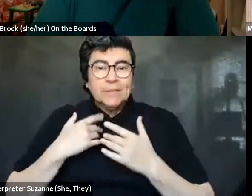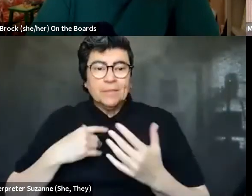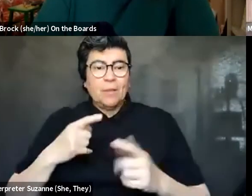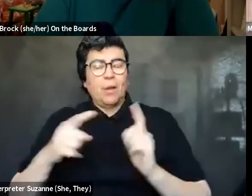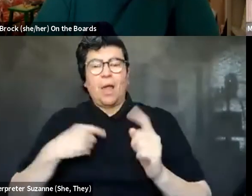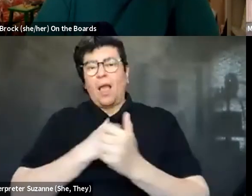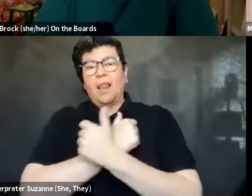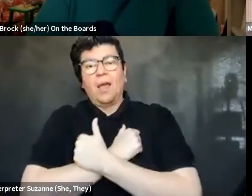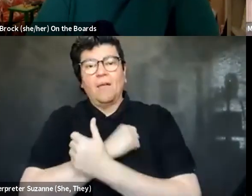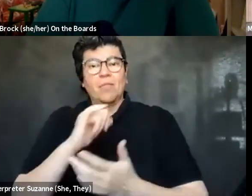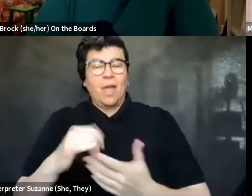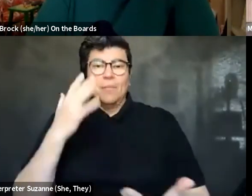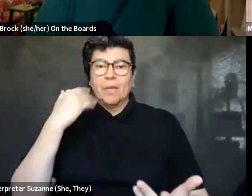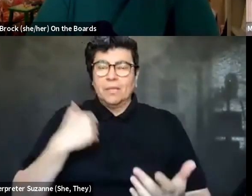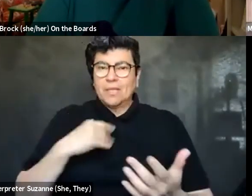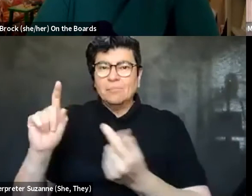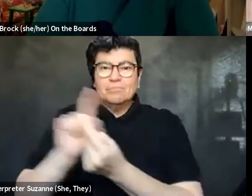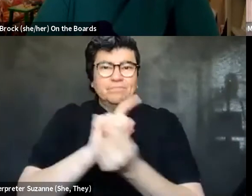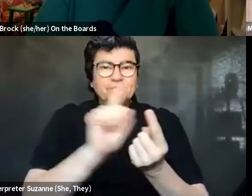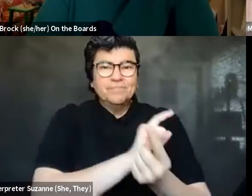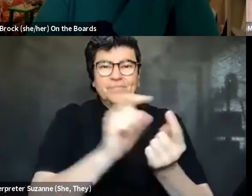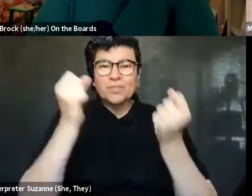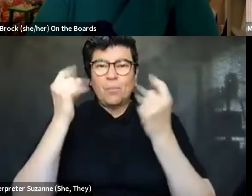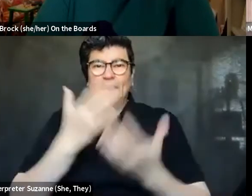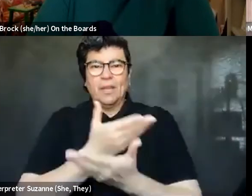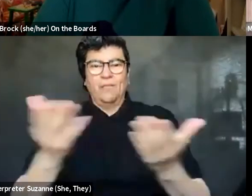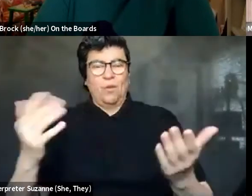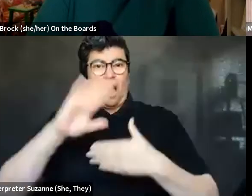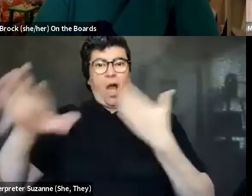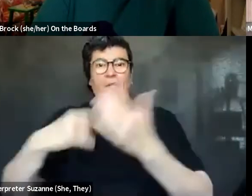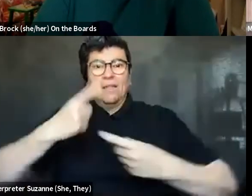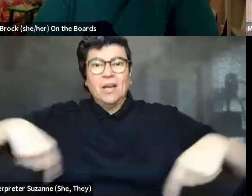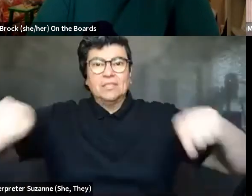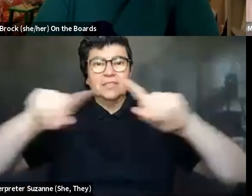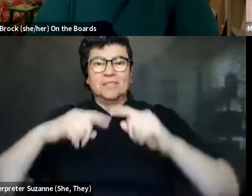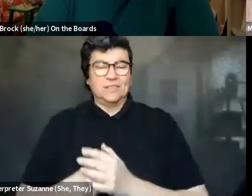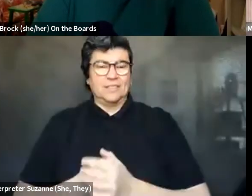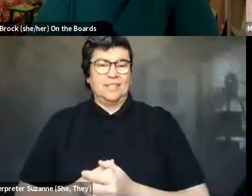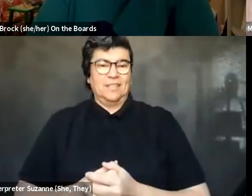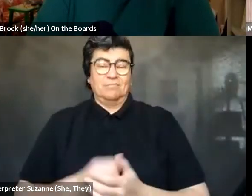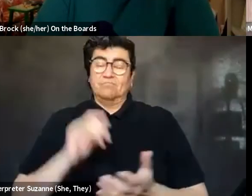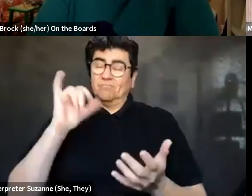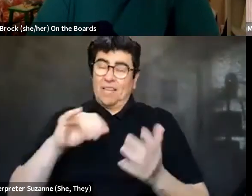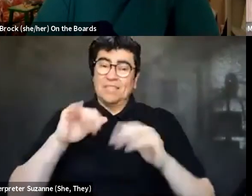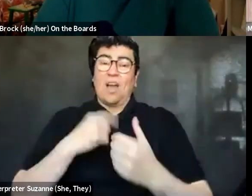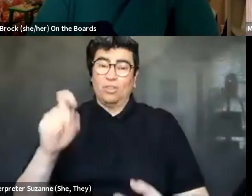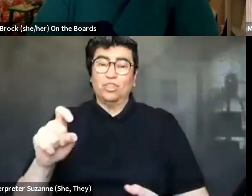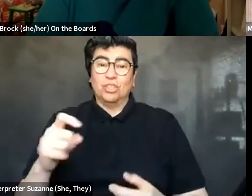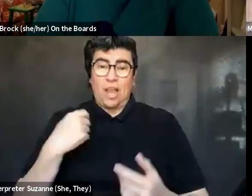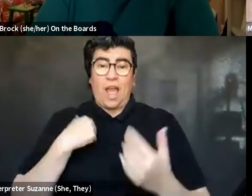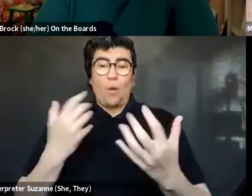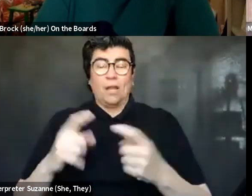loving it because I'm getting to know so many of you, so many of all of us. And that's the way it should be. I want